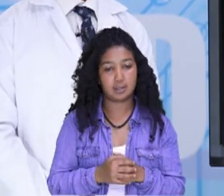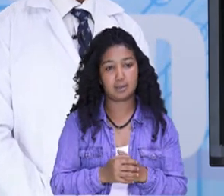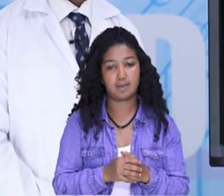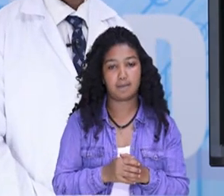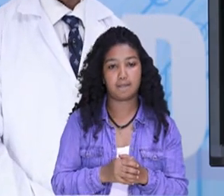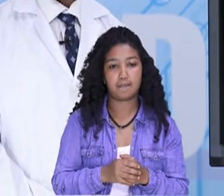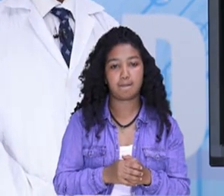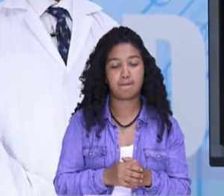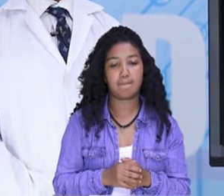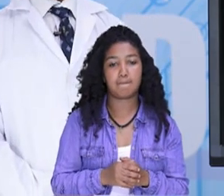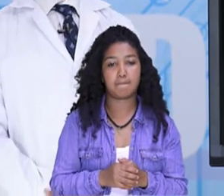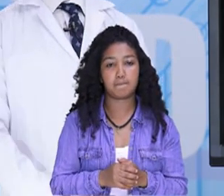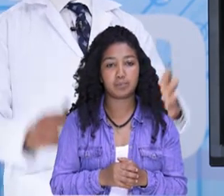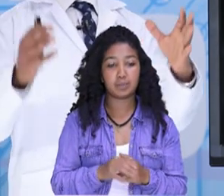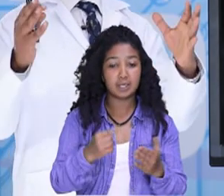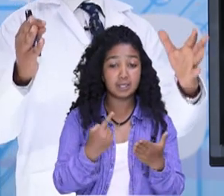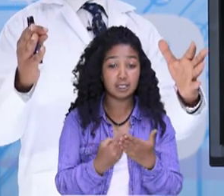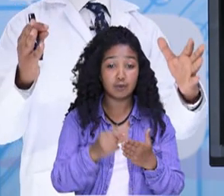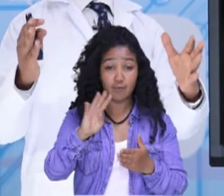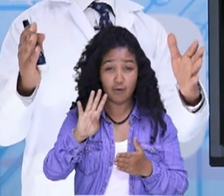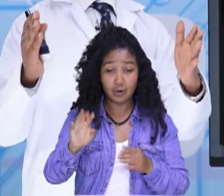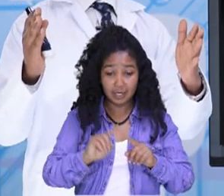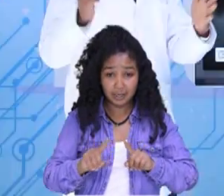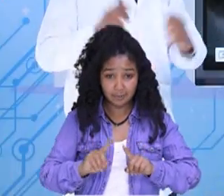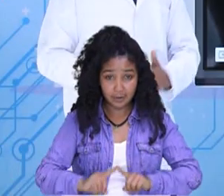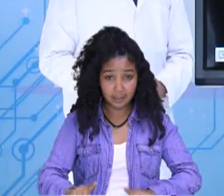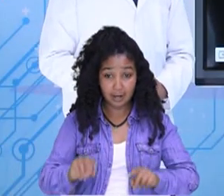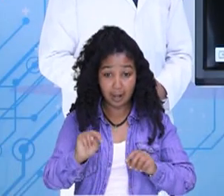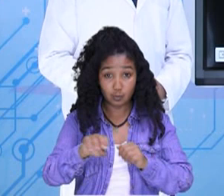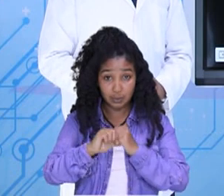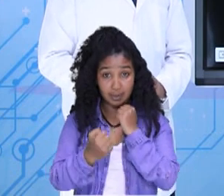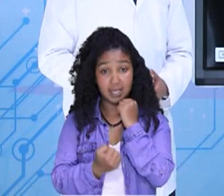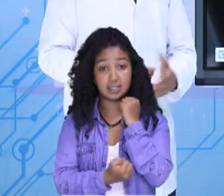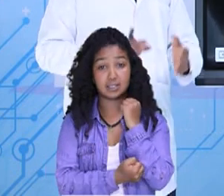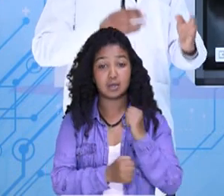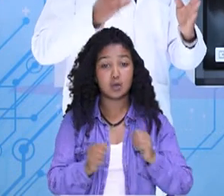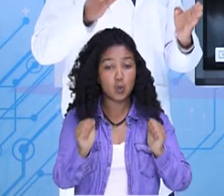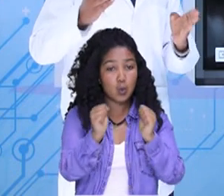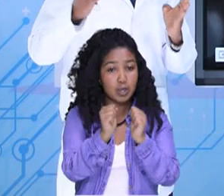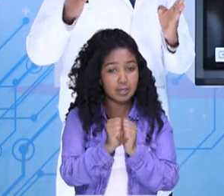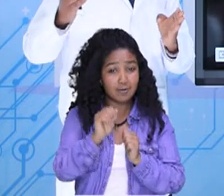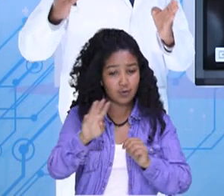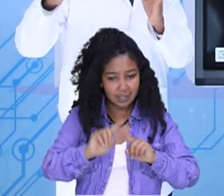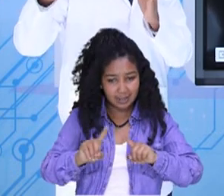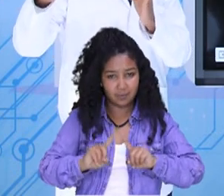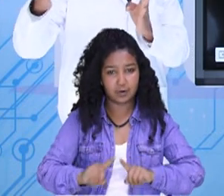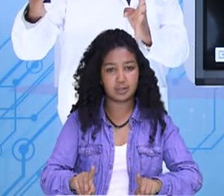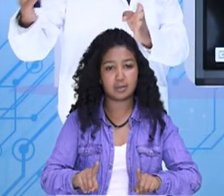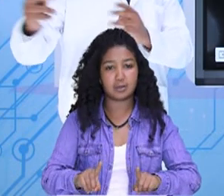by mRNA. These 4 different nitrogen bases with 4